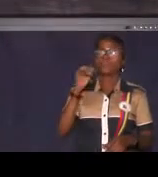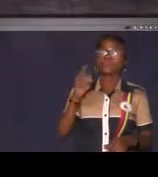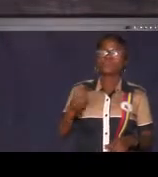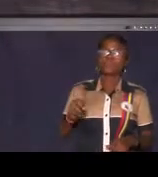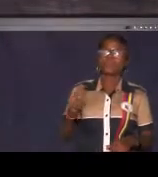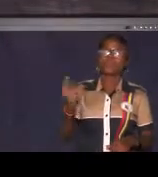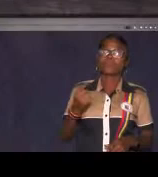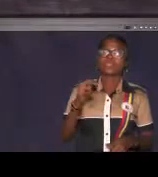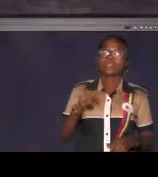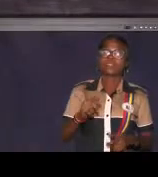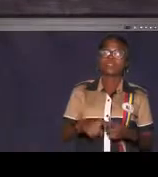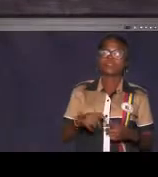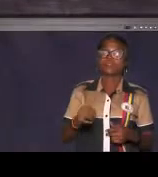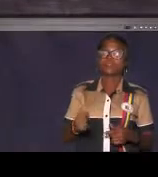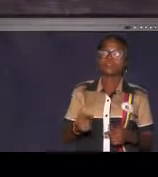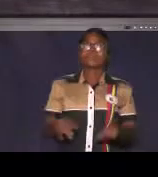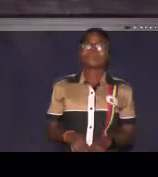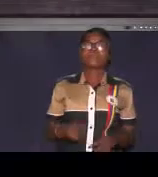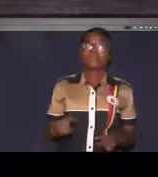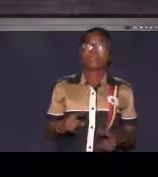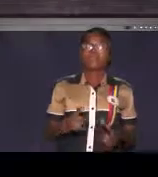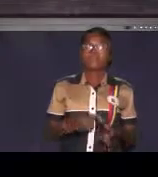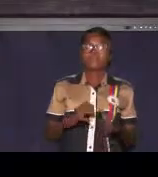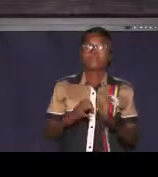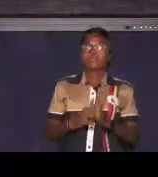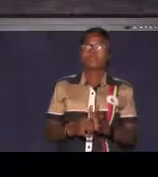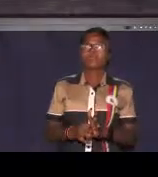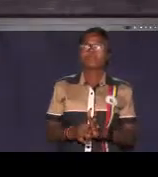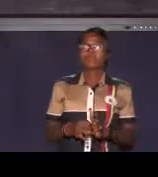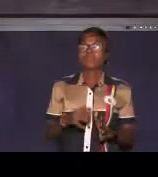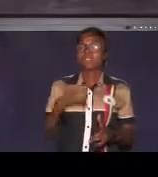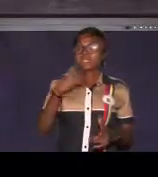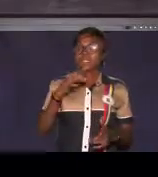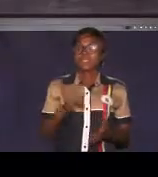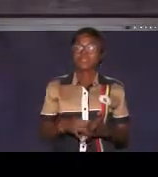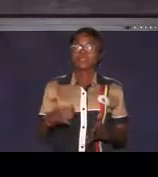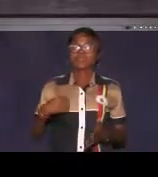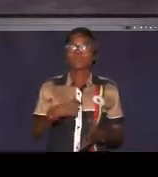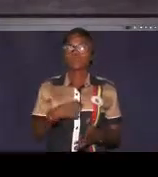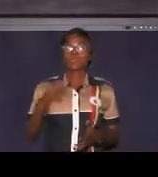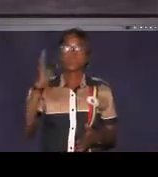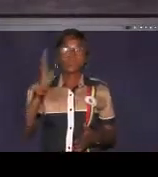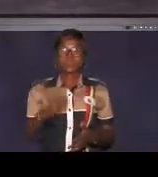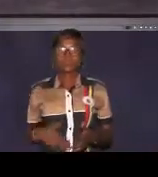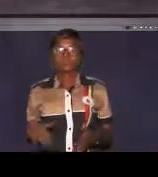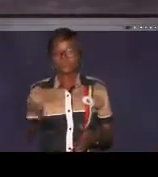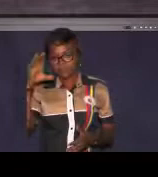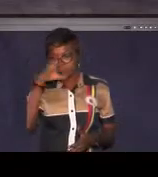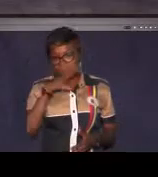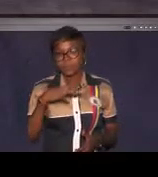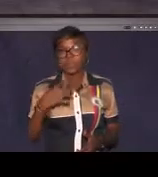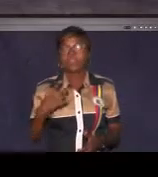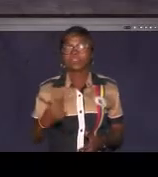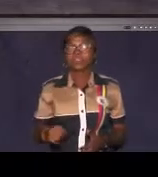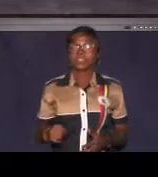tricks that we have been taught in our previous lessons. So the first example says we should find the square root